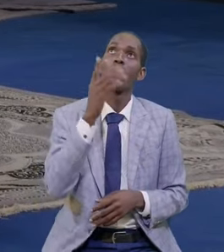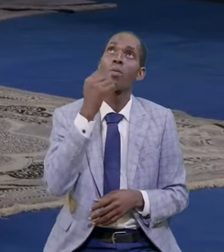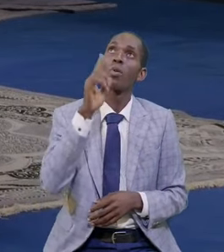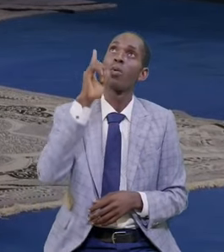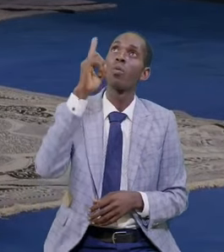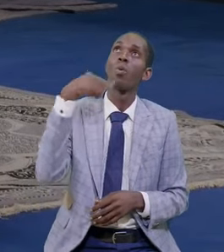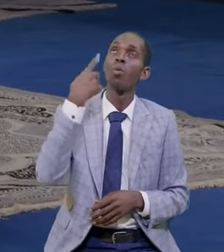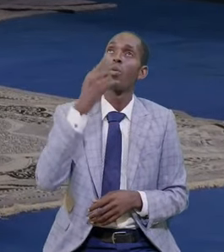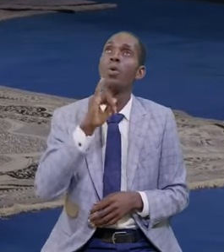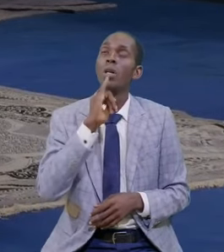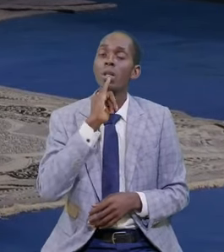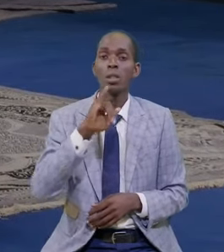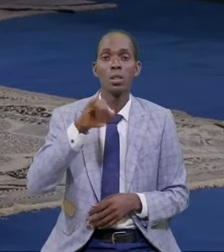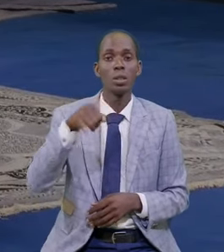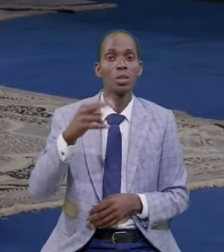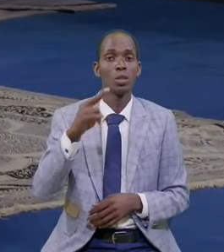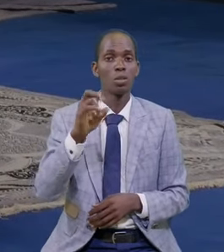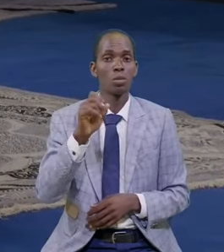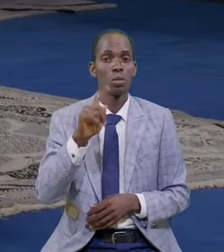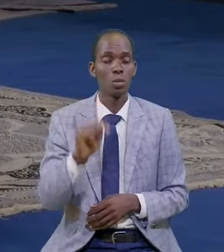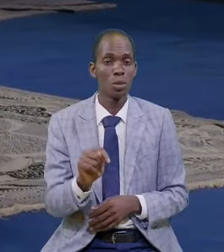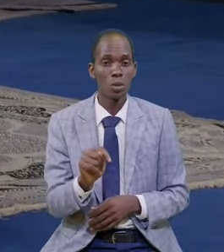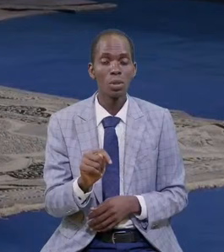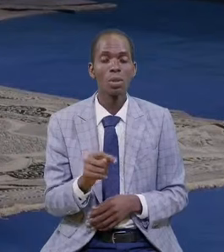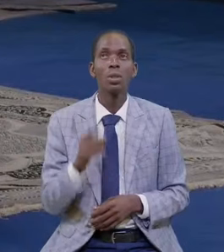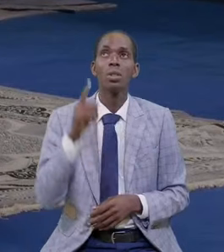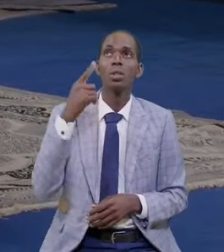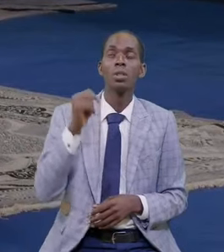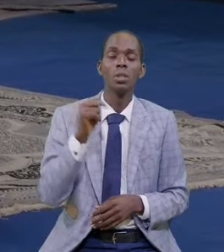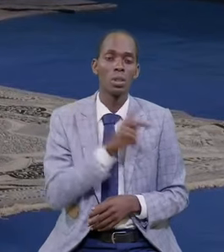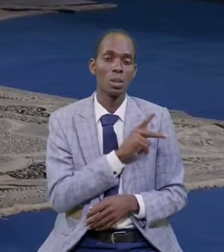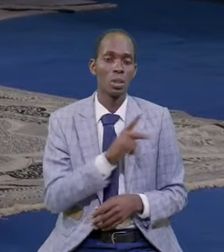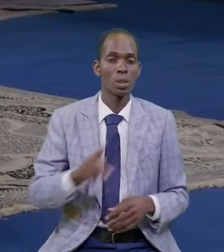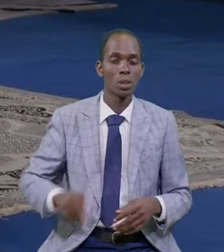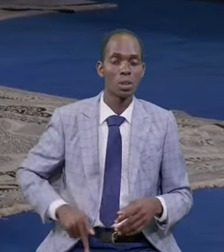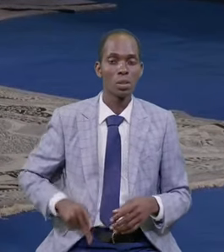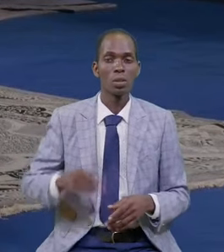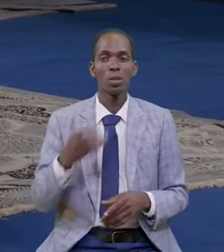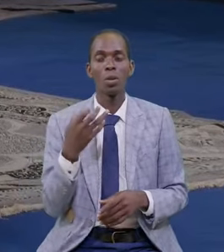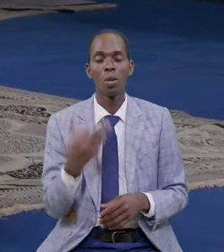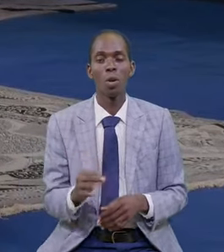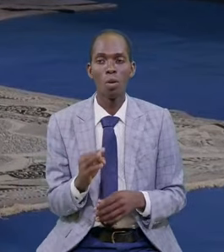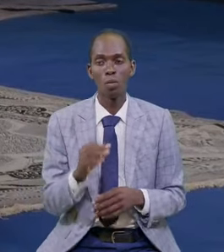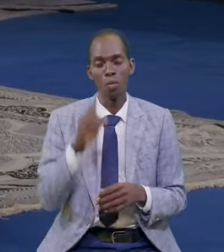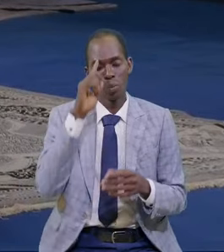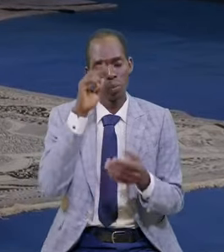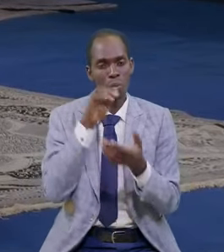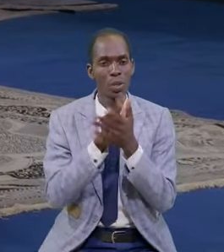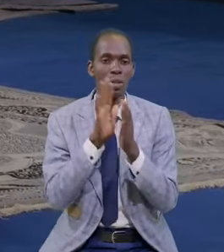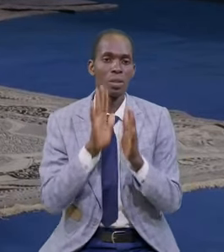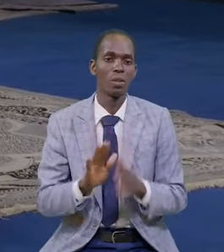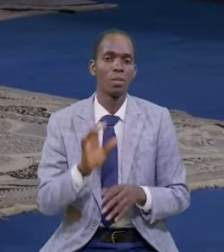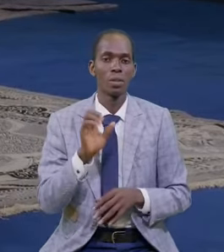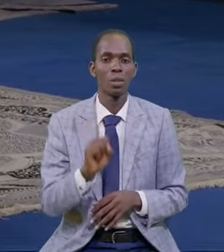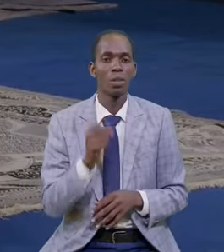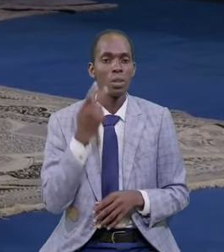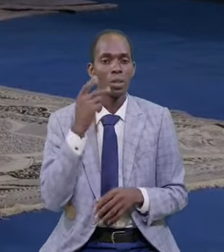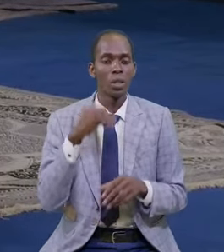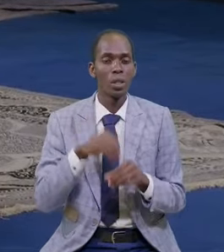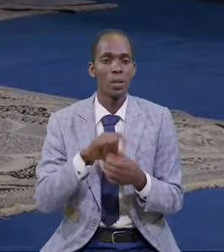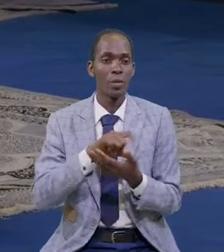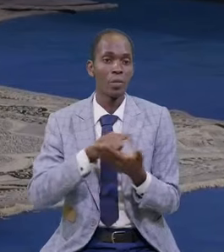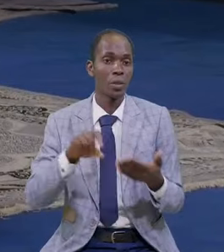one who is the king the king of Saints it says in verse four